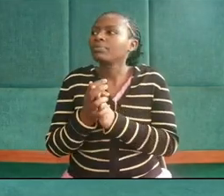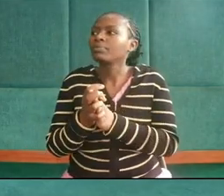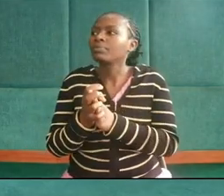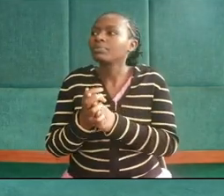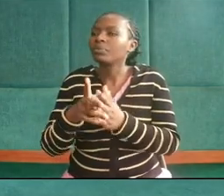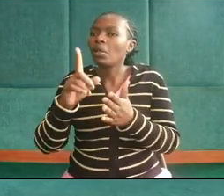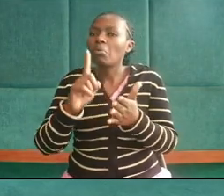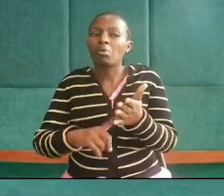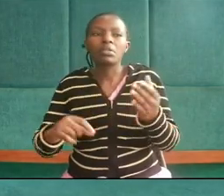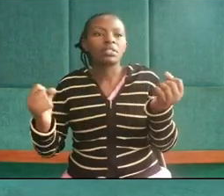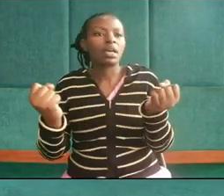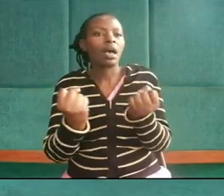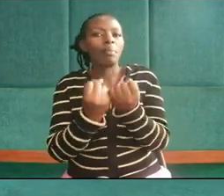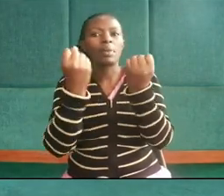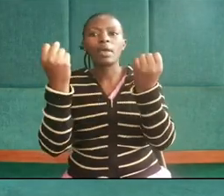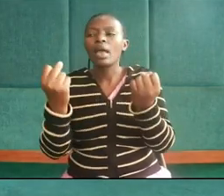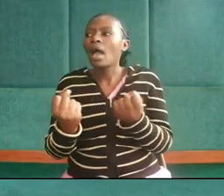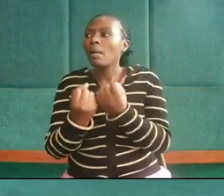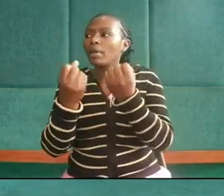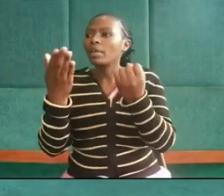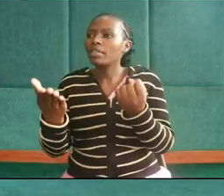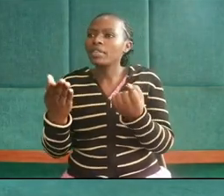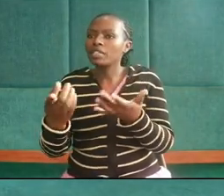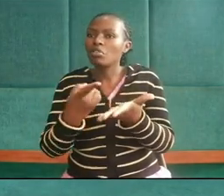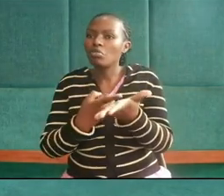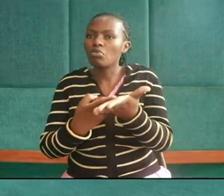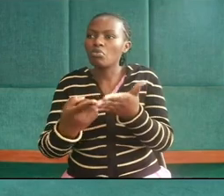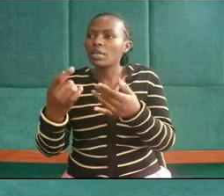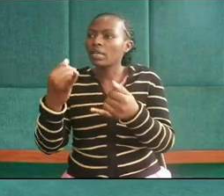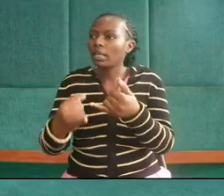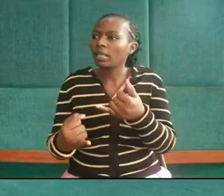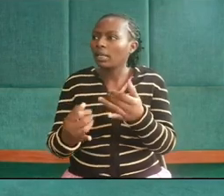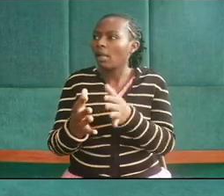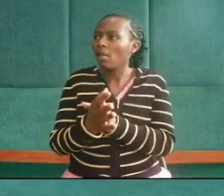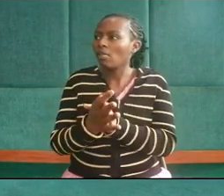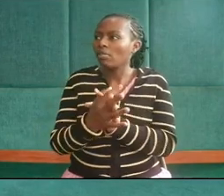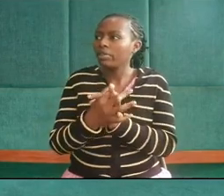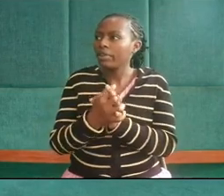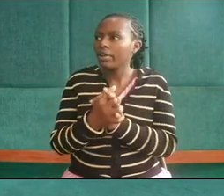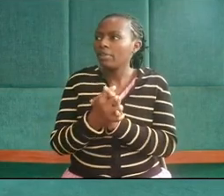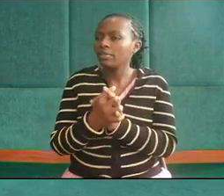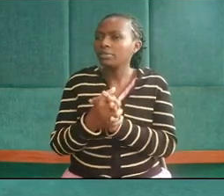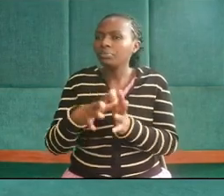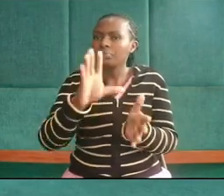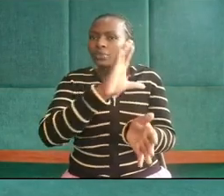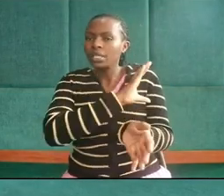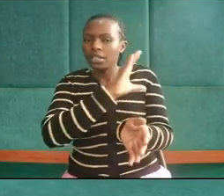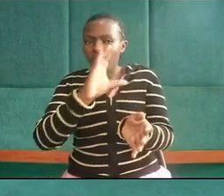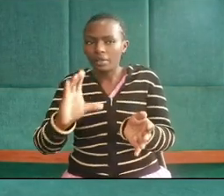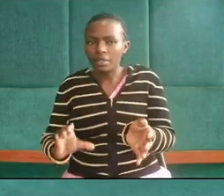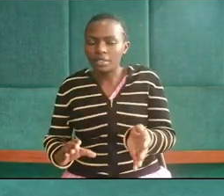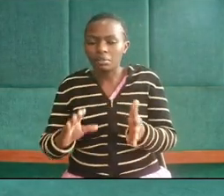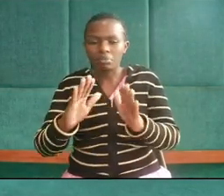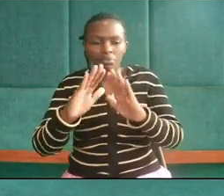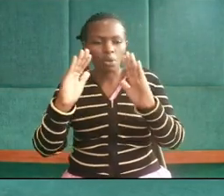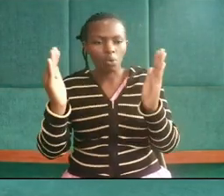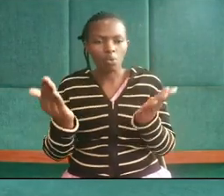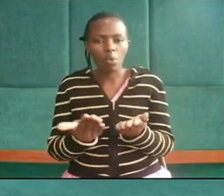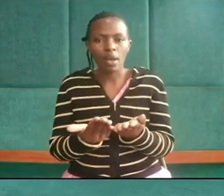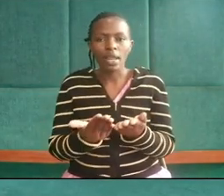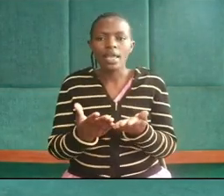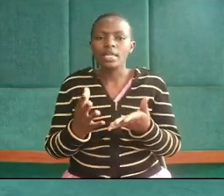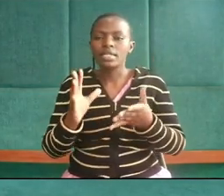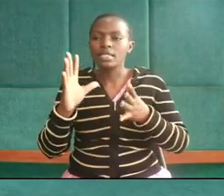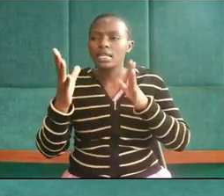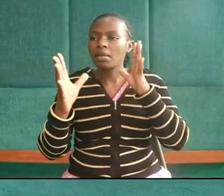what's happening this weekend? From yesterday until Monday, the Christian world is